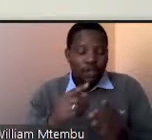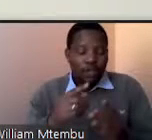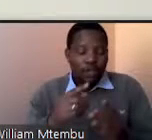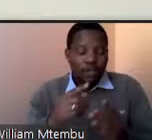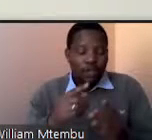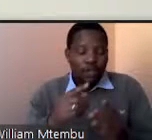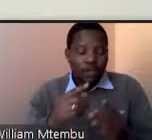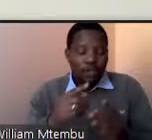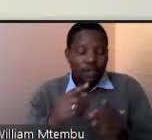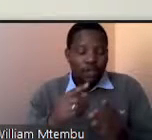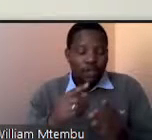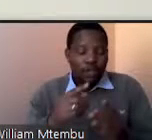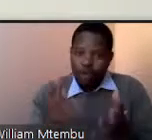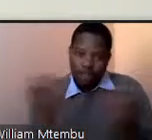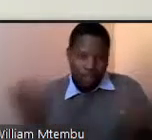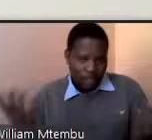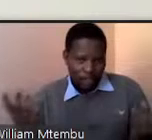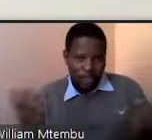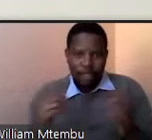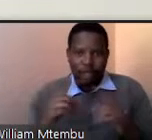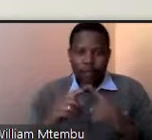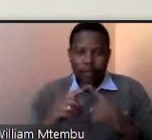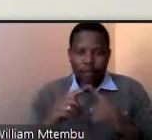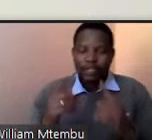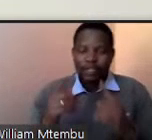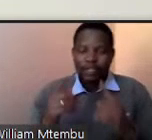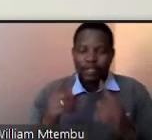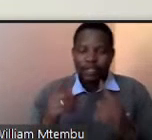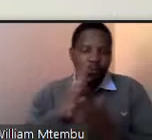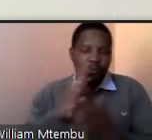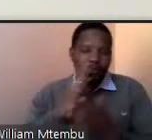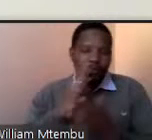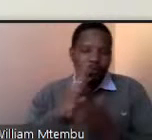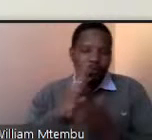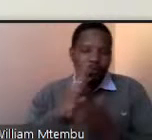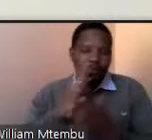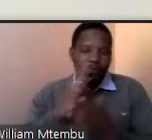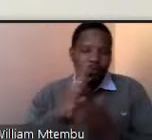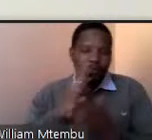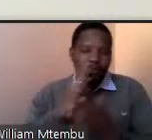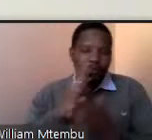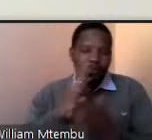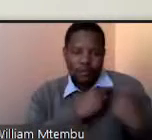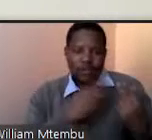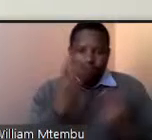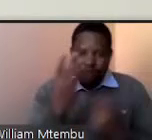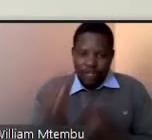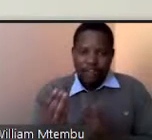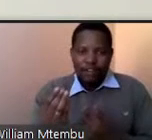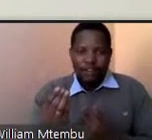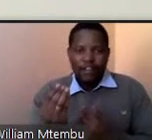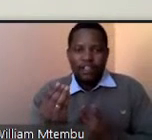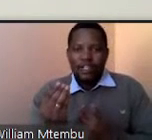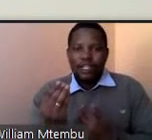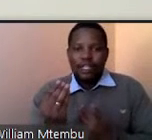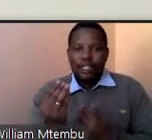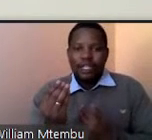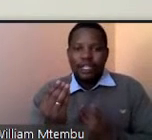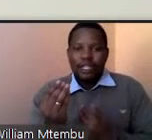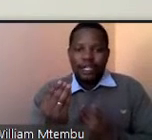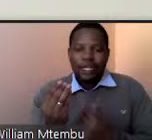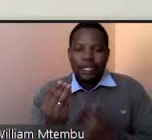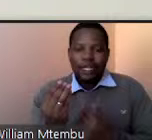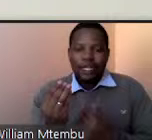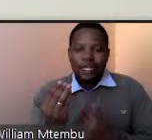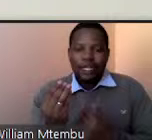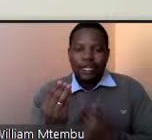to do that. I think it can be everyone's responsibility to have that to establish that early